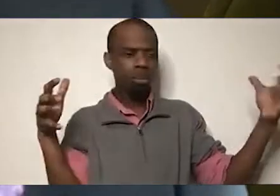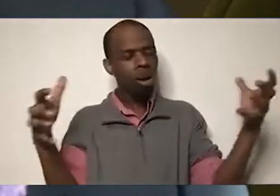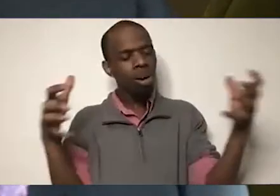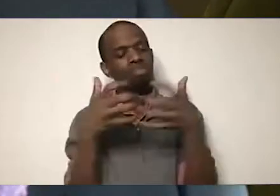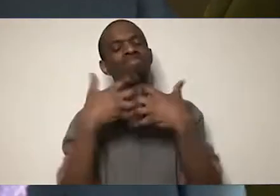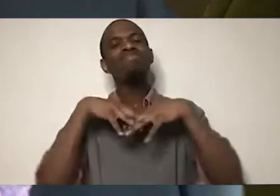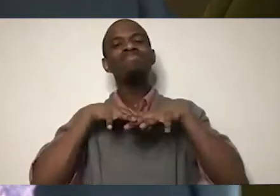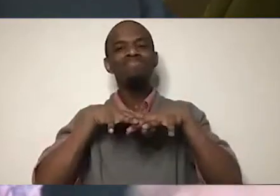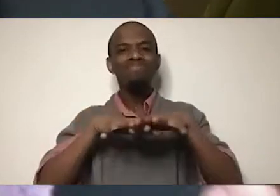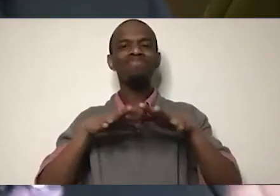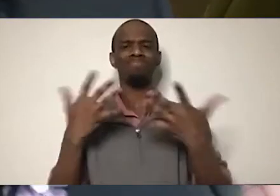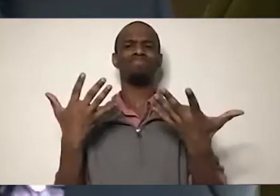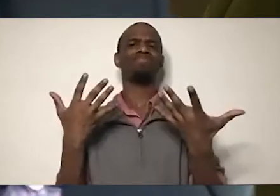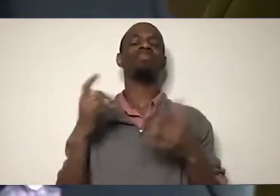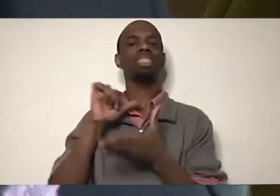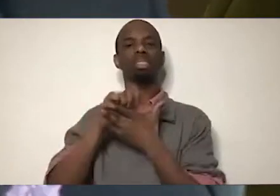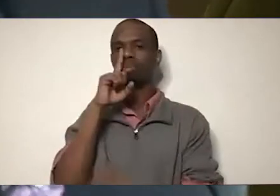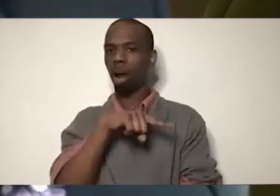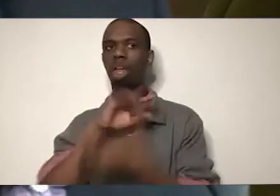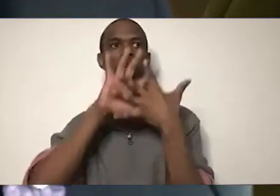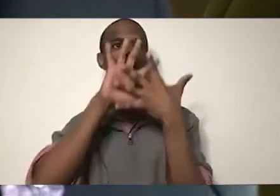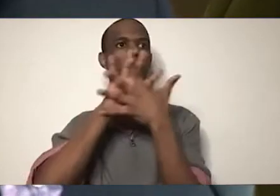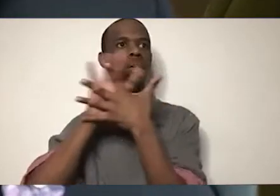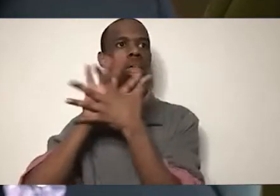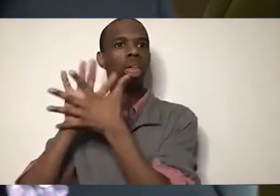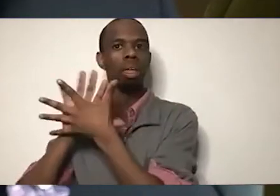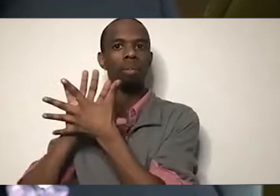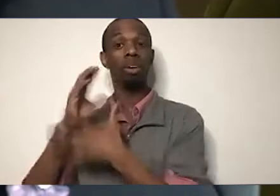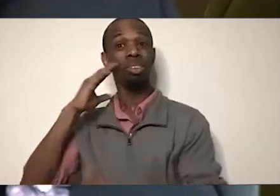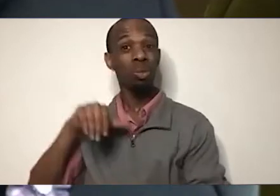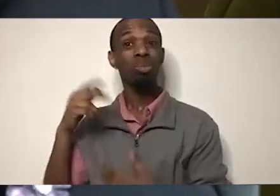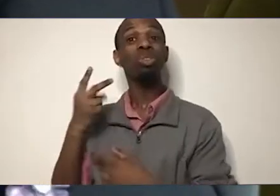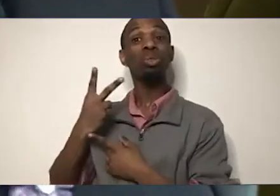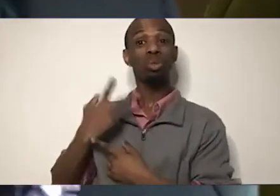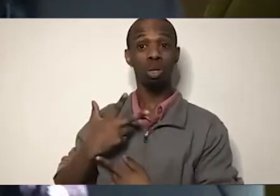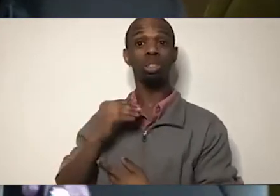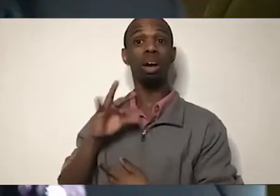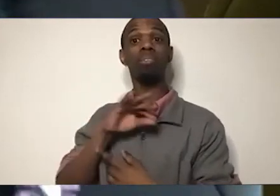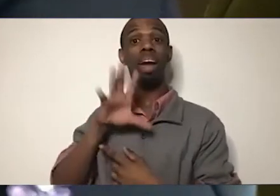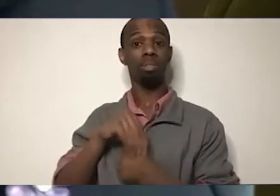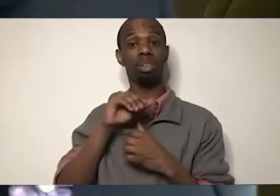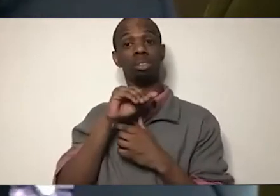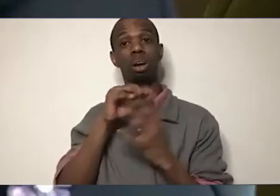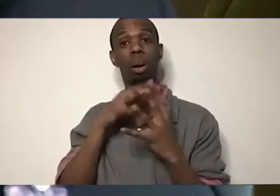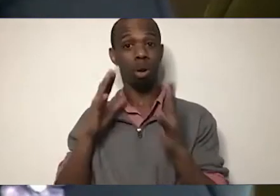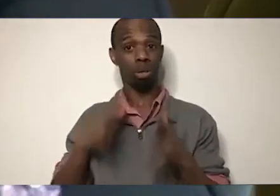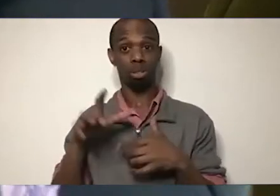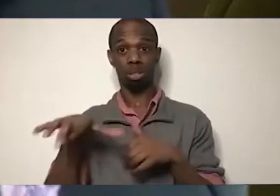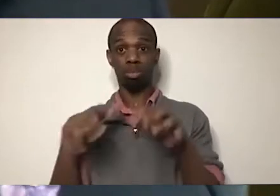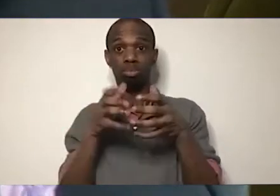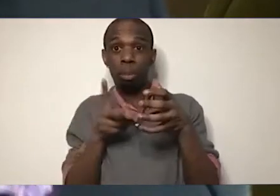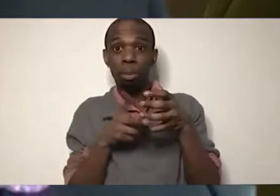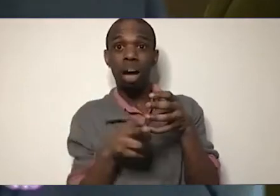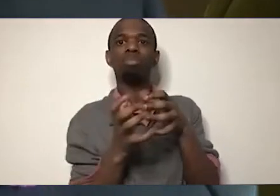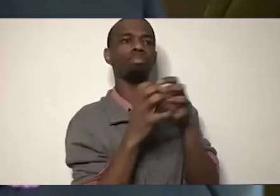else. So segregation is still with us. That alone raises our risk, but there's more. The fact is that